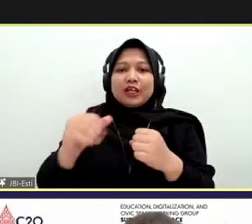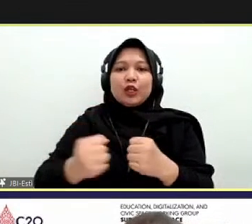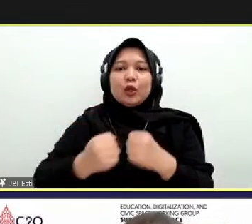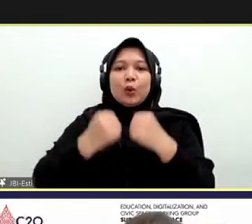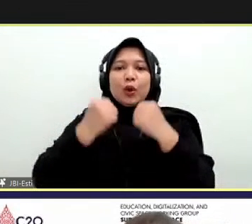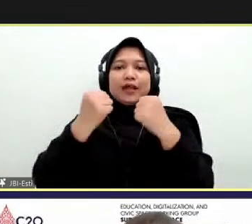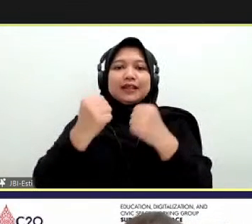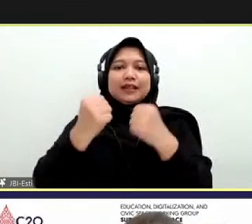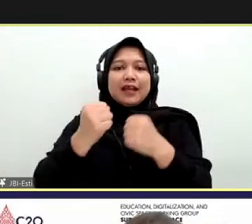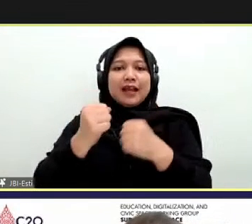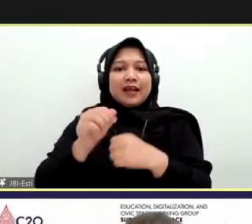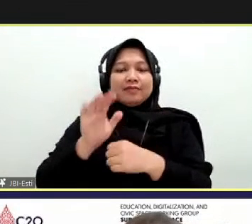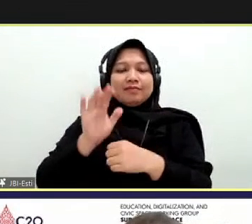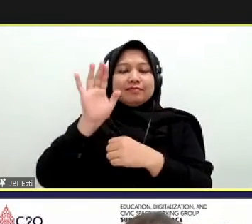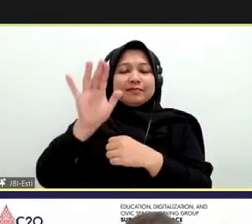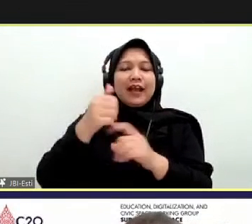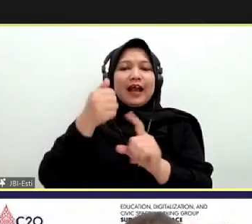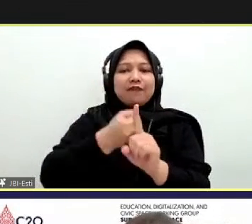have more